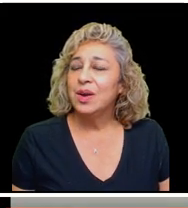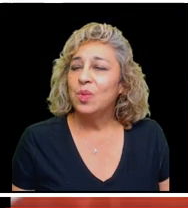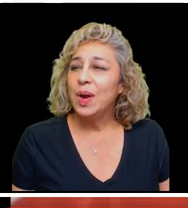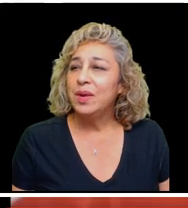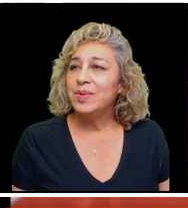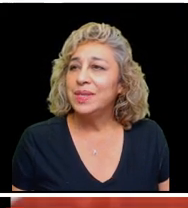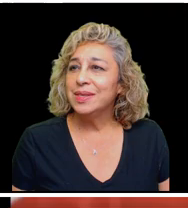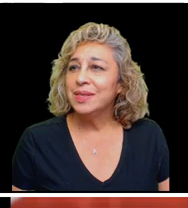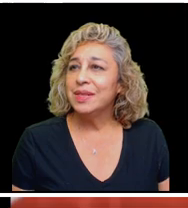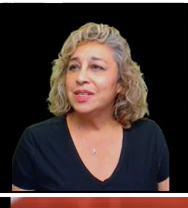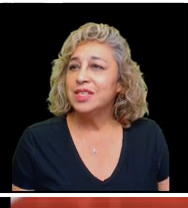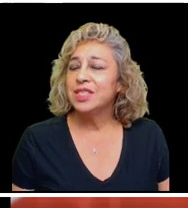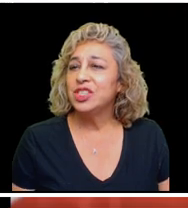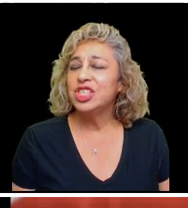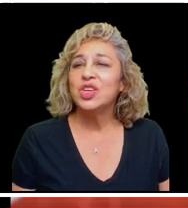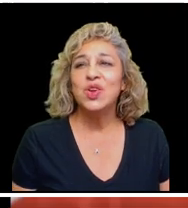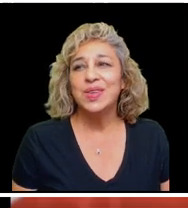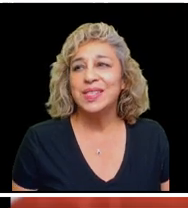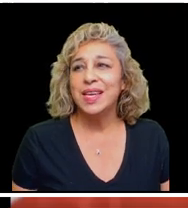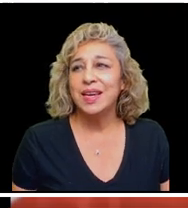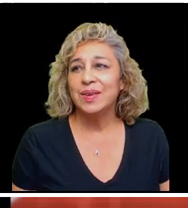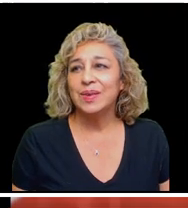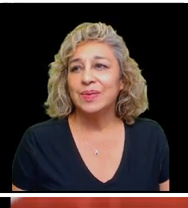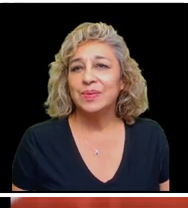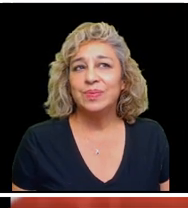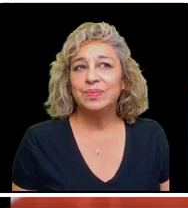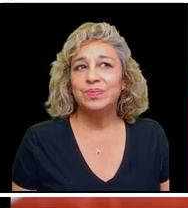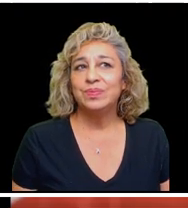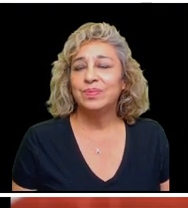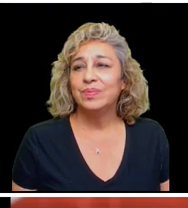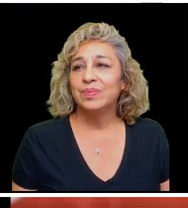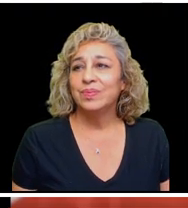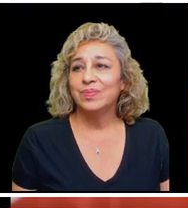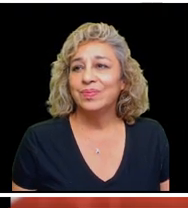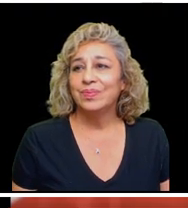why don't we just just so you can see